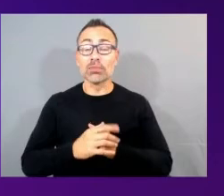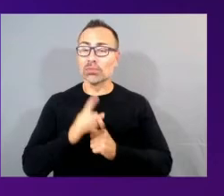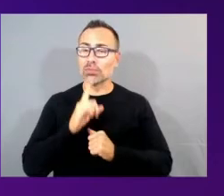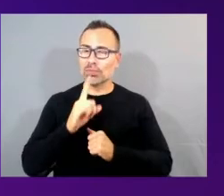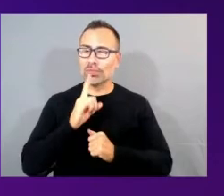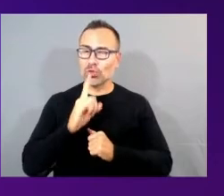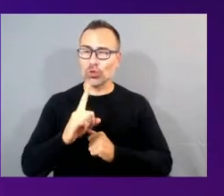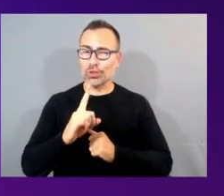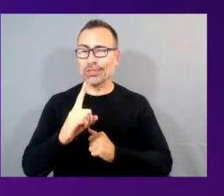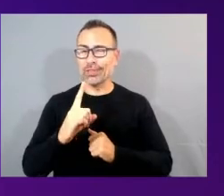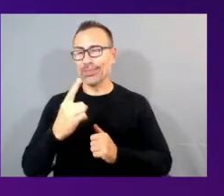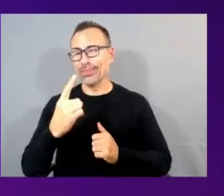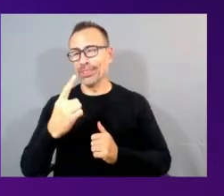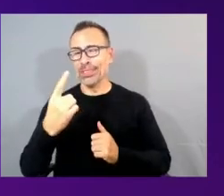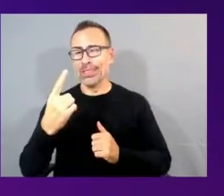and how did you solve for them?